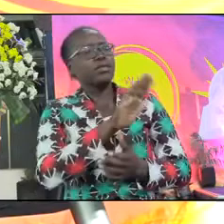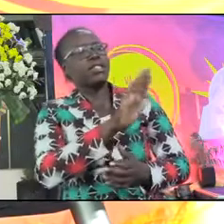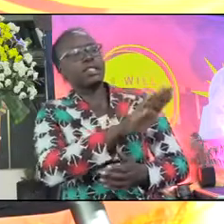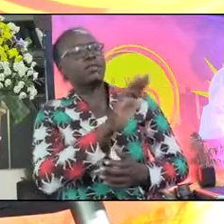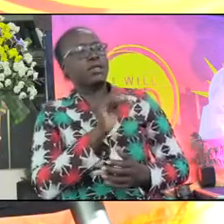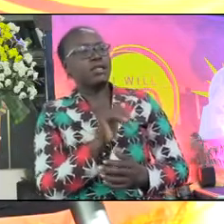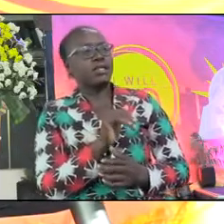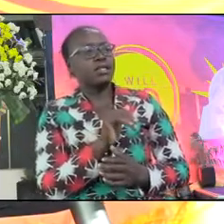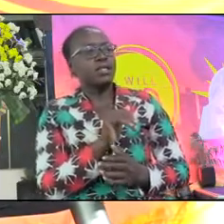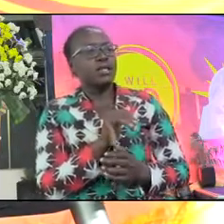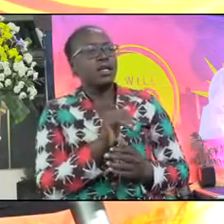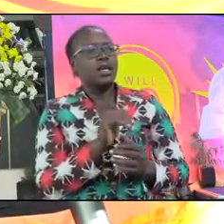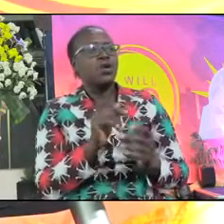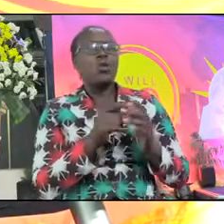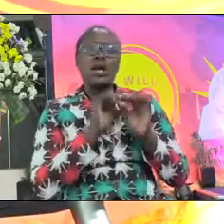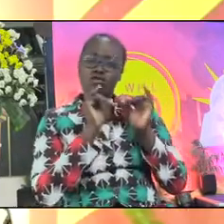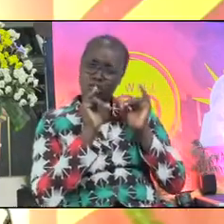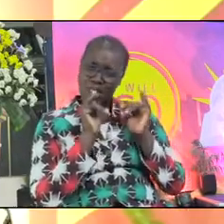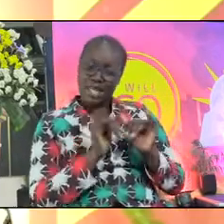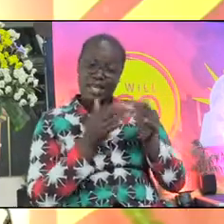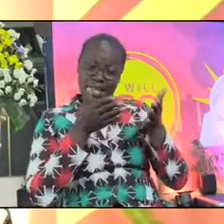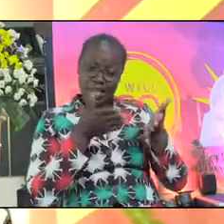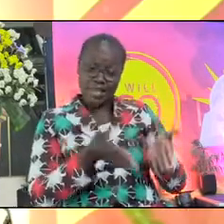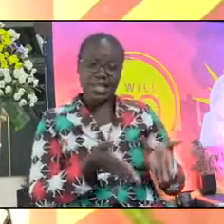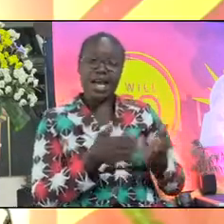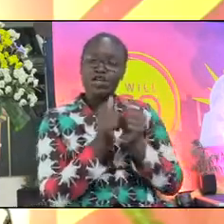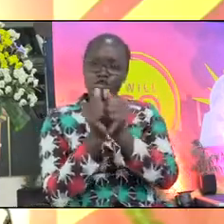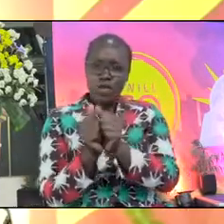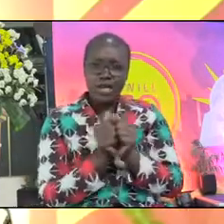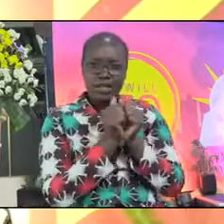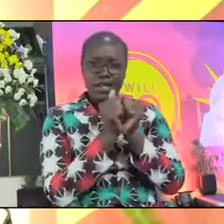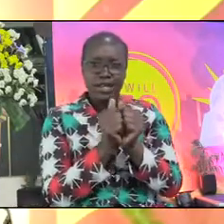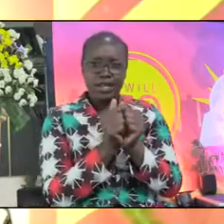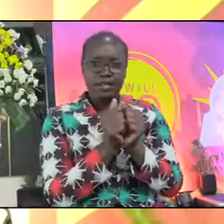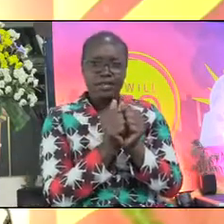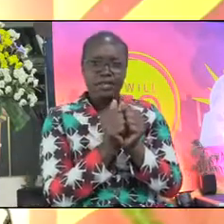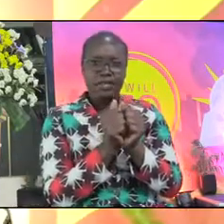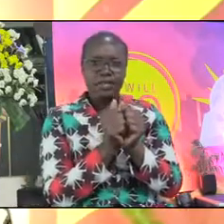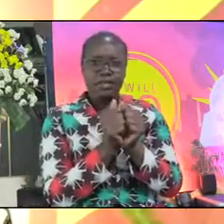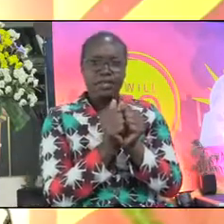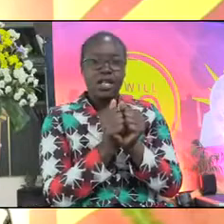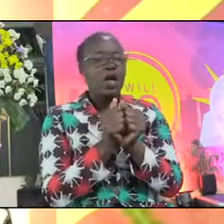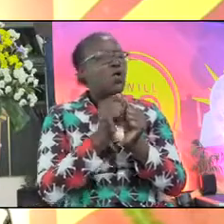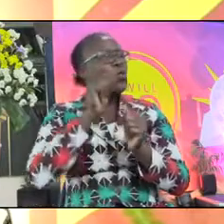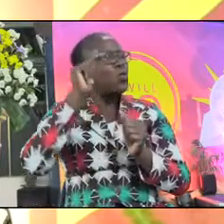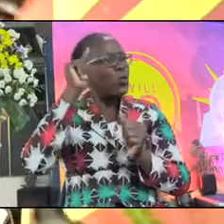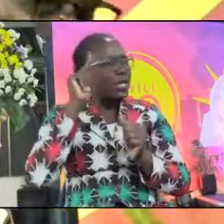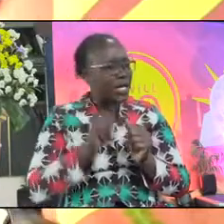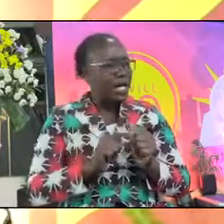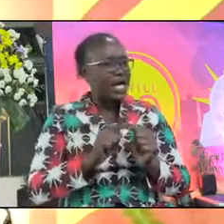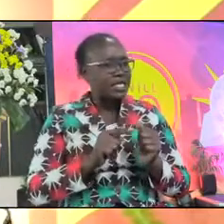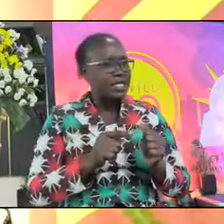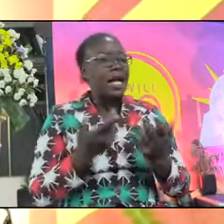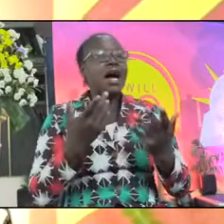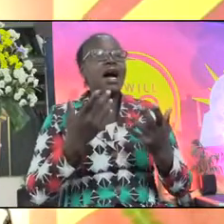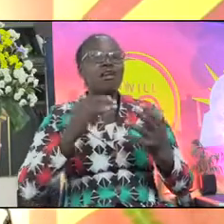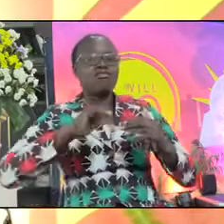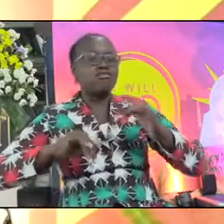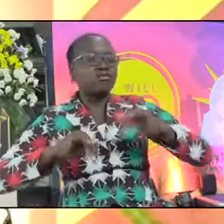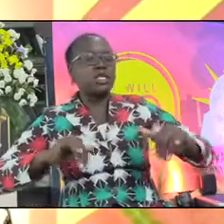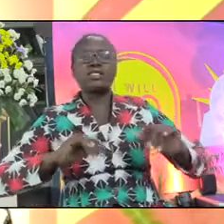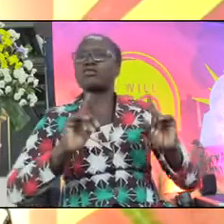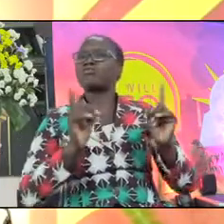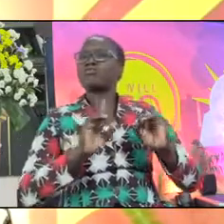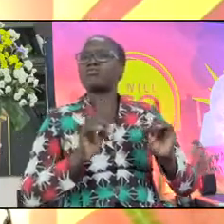got to stay together. We can't take sides.